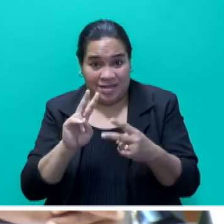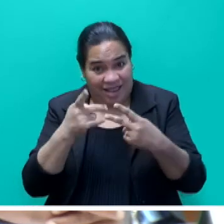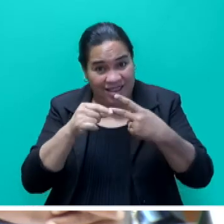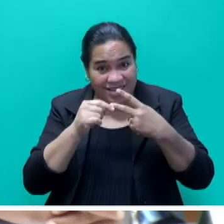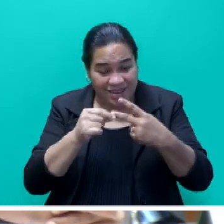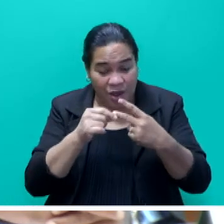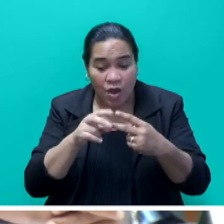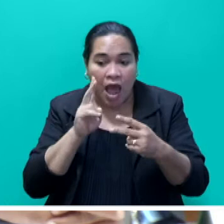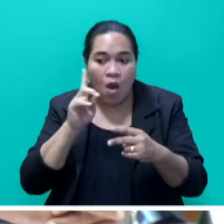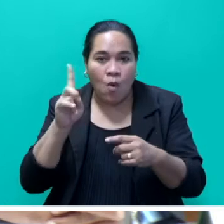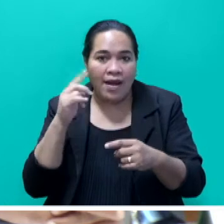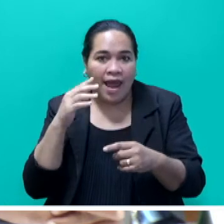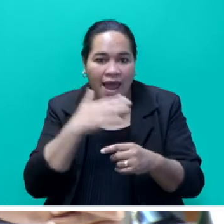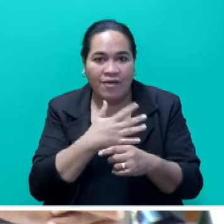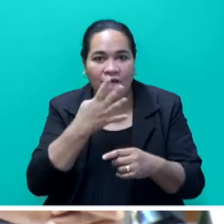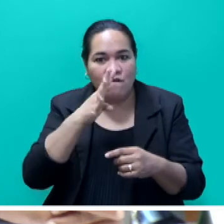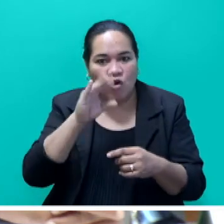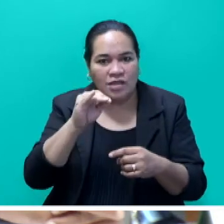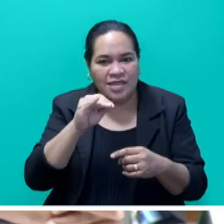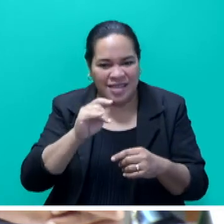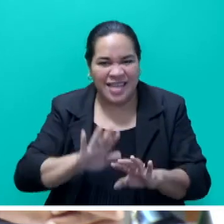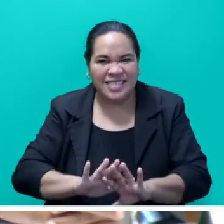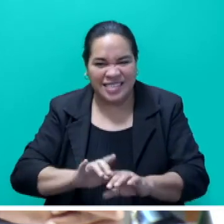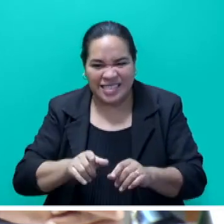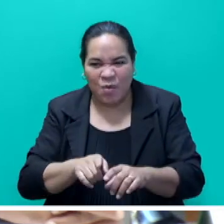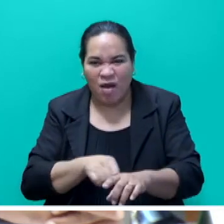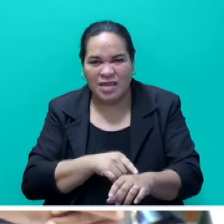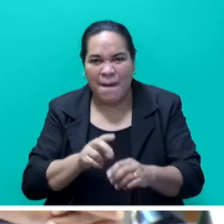140 meters of seawall. Navuniebu,